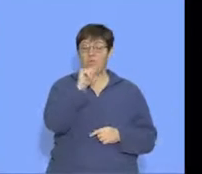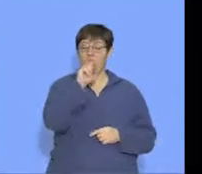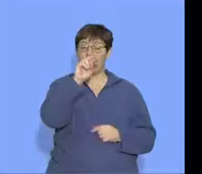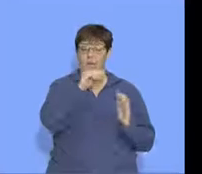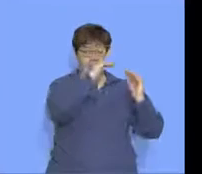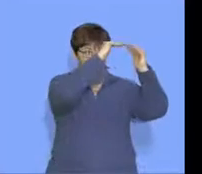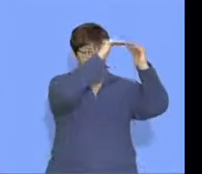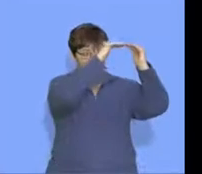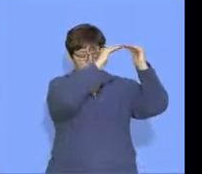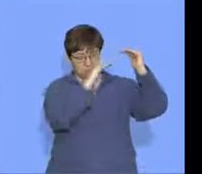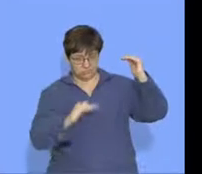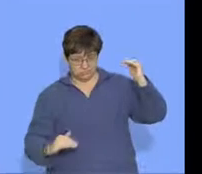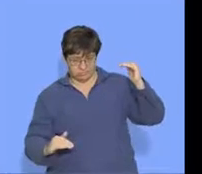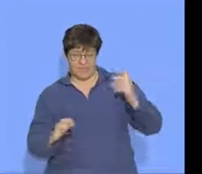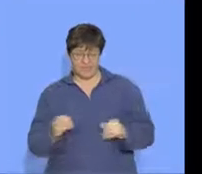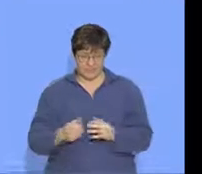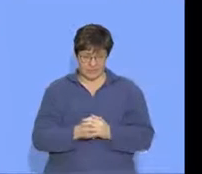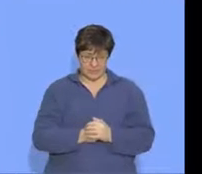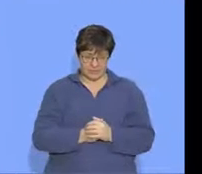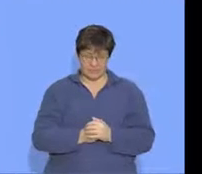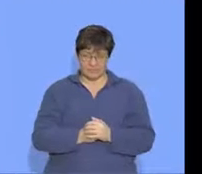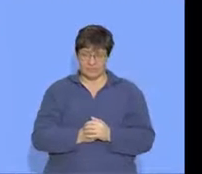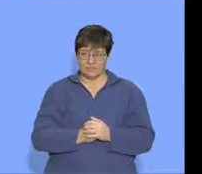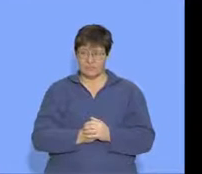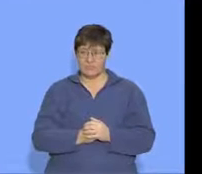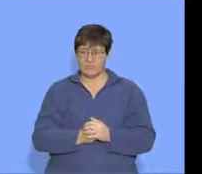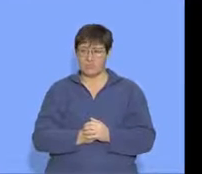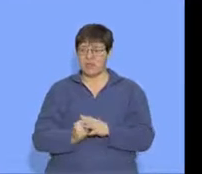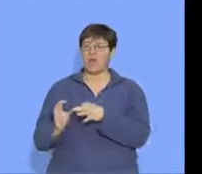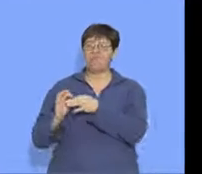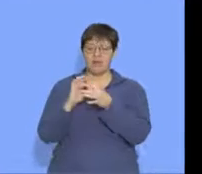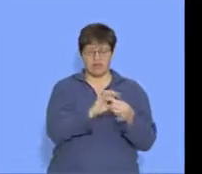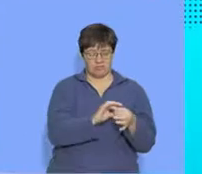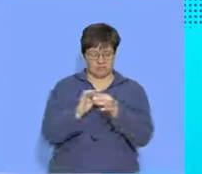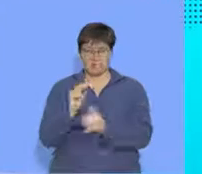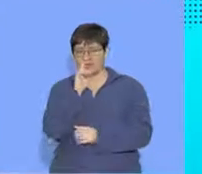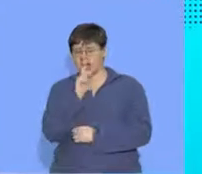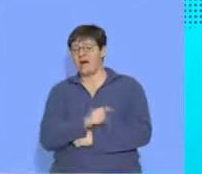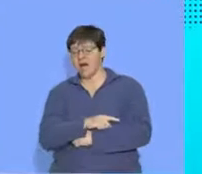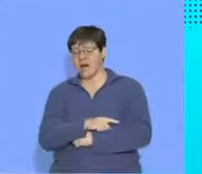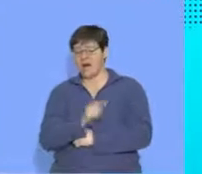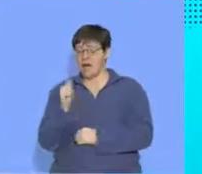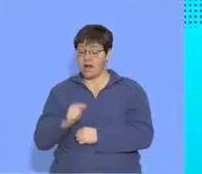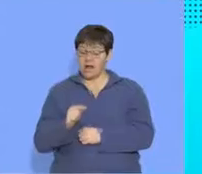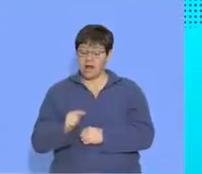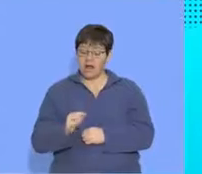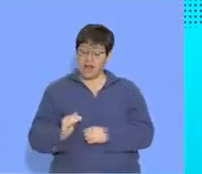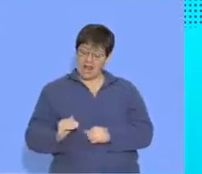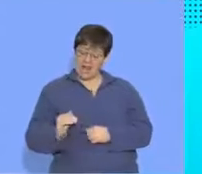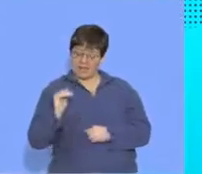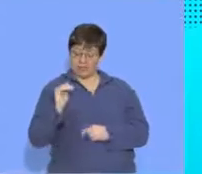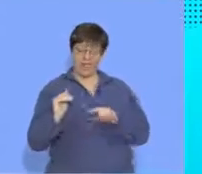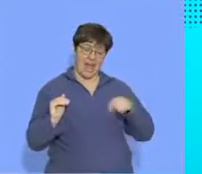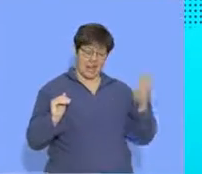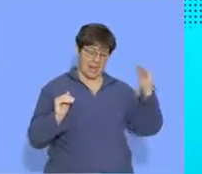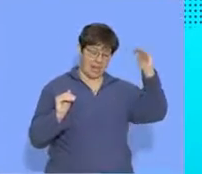the ozone concentration. So there is a relationship where you see one level increasing and then the